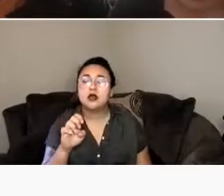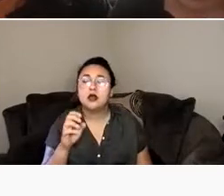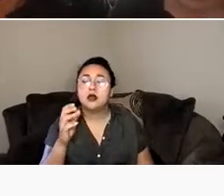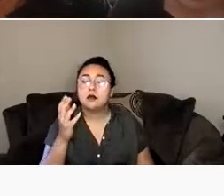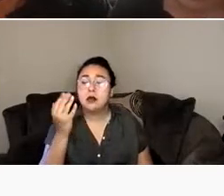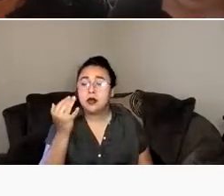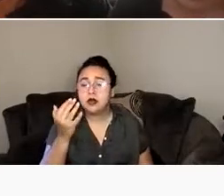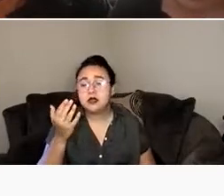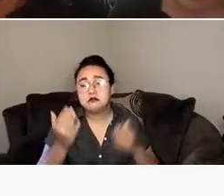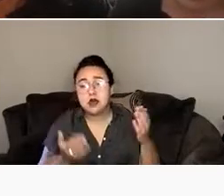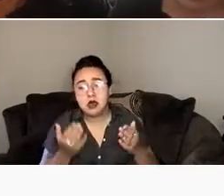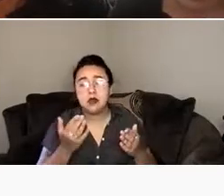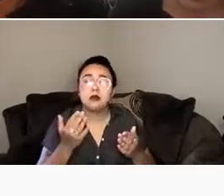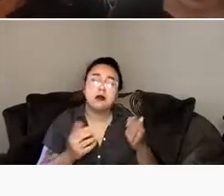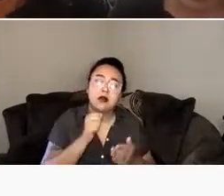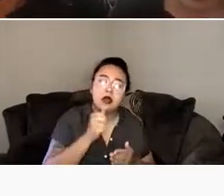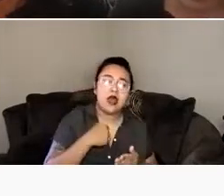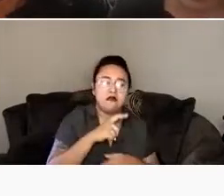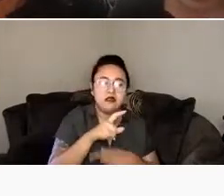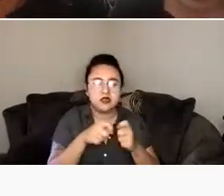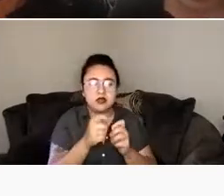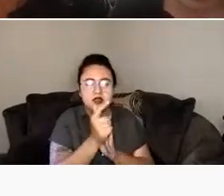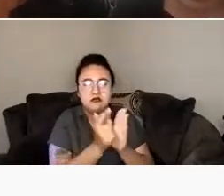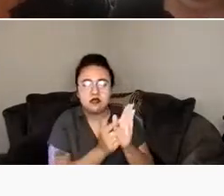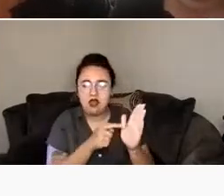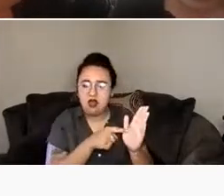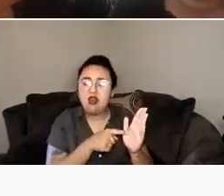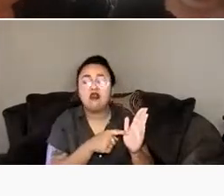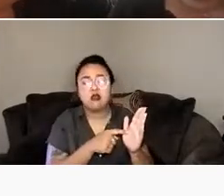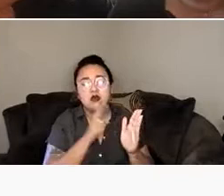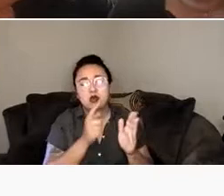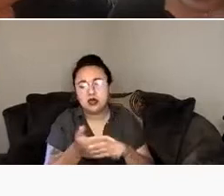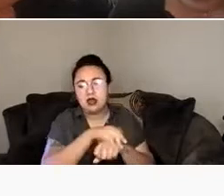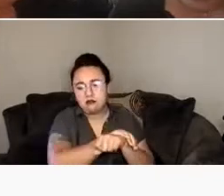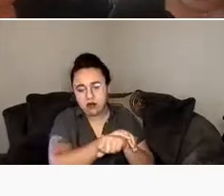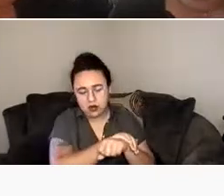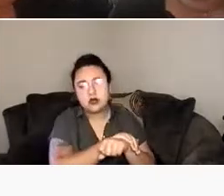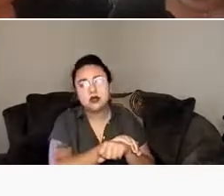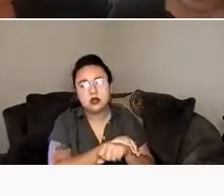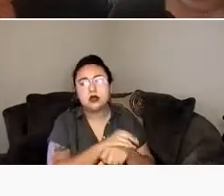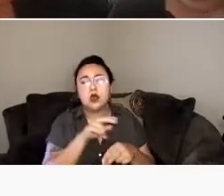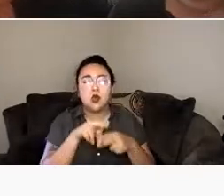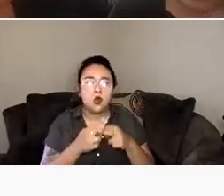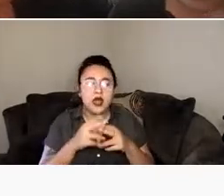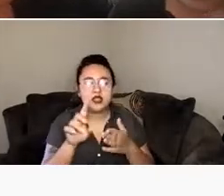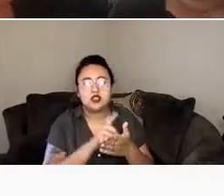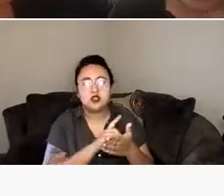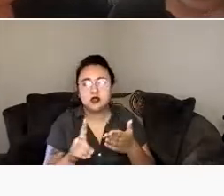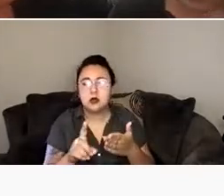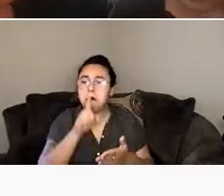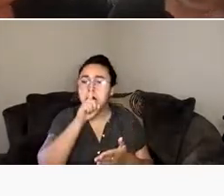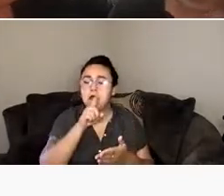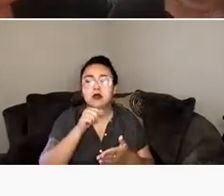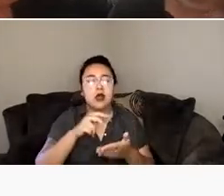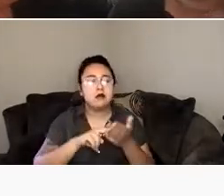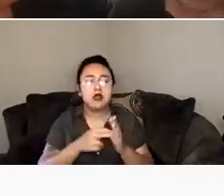not be a specific law that covers weight discrimination, it doesn't mean you shouldn't